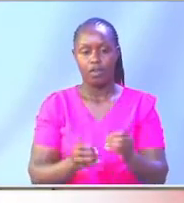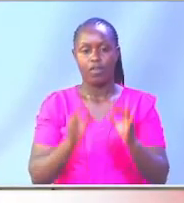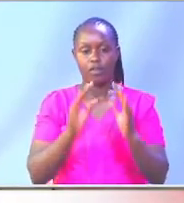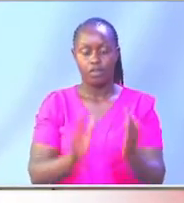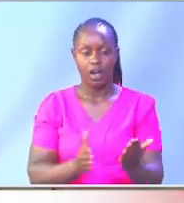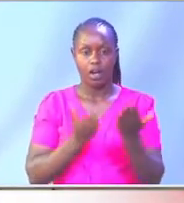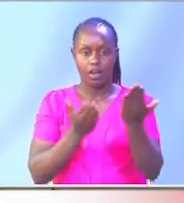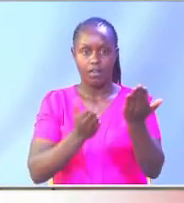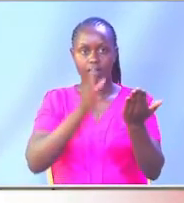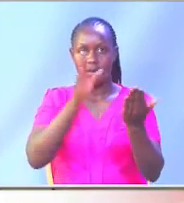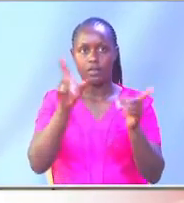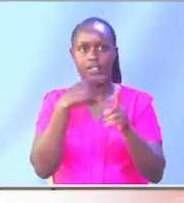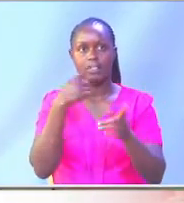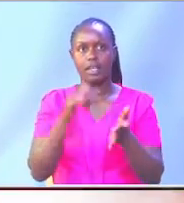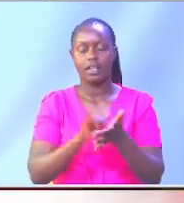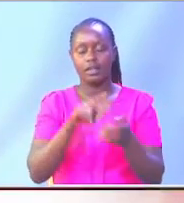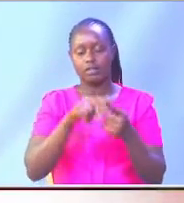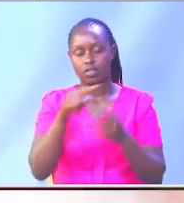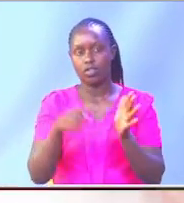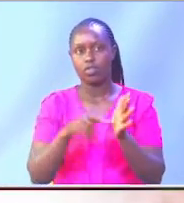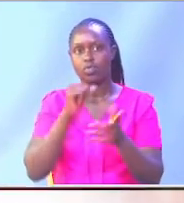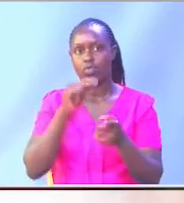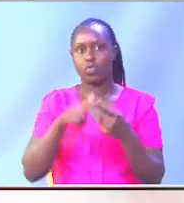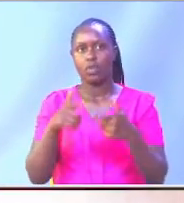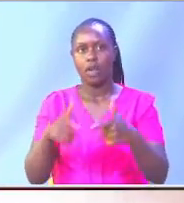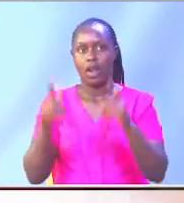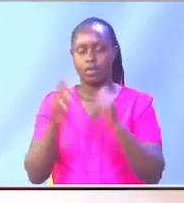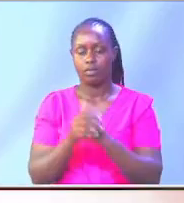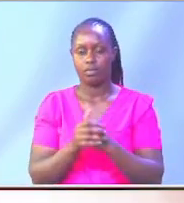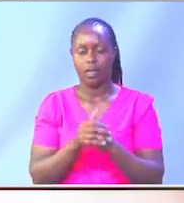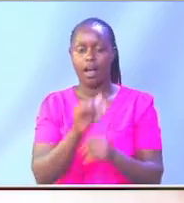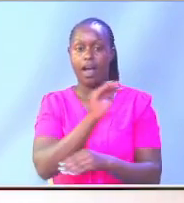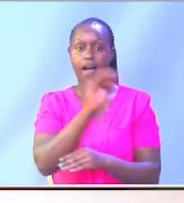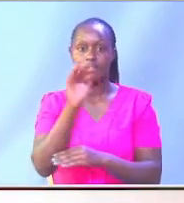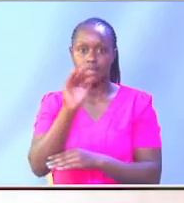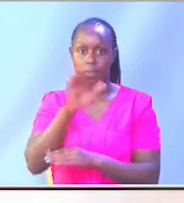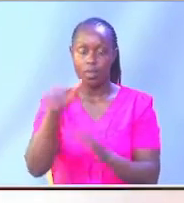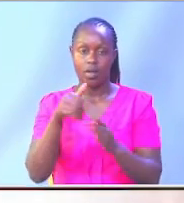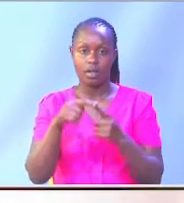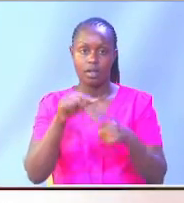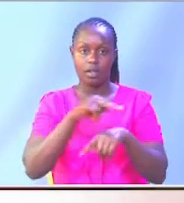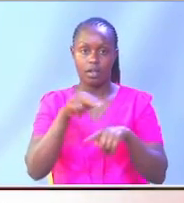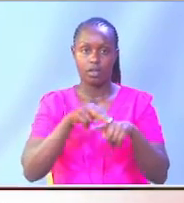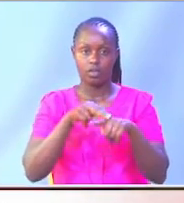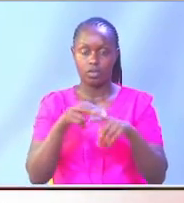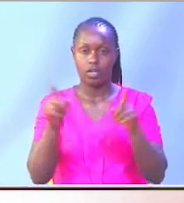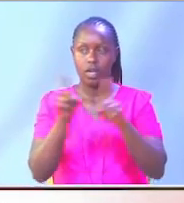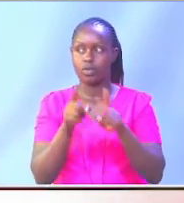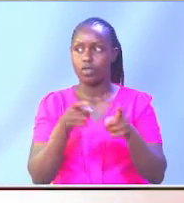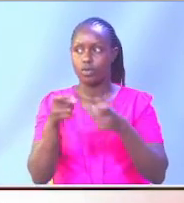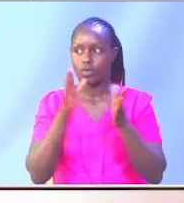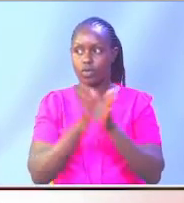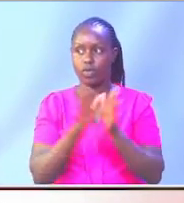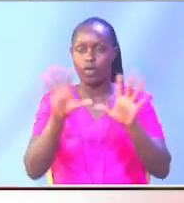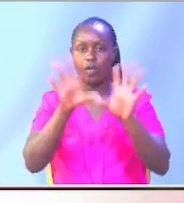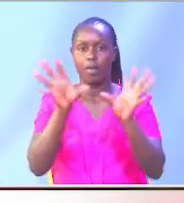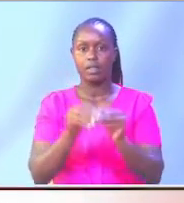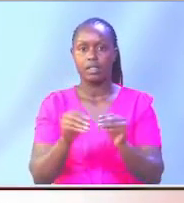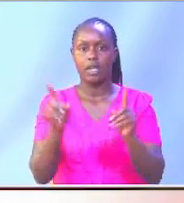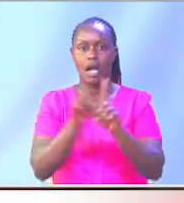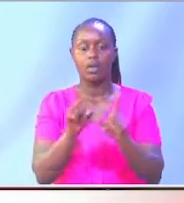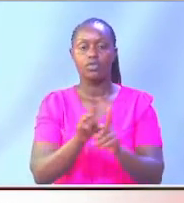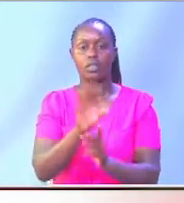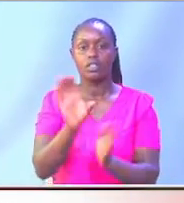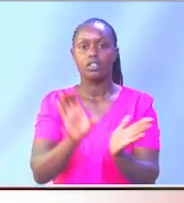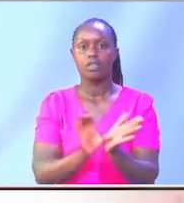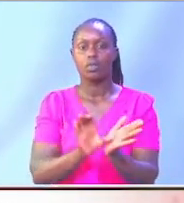curb misappropriation of funds. Urge the National Treasury, the Controller of Budget, and the Central Bank of